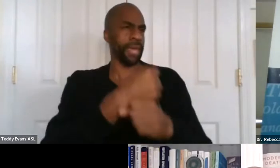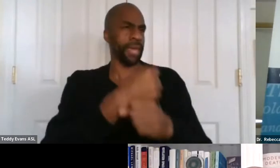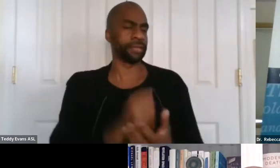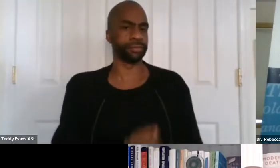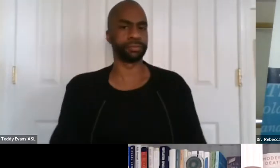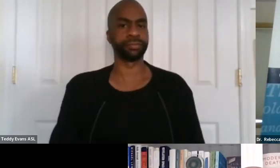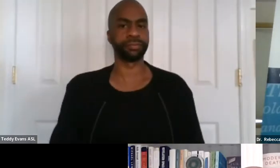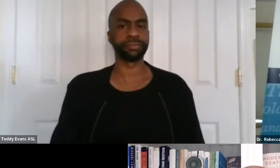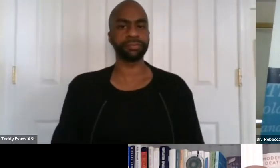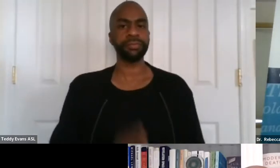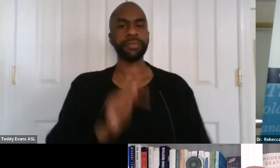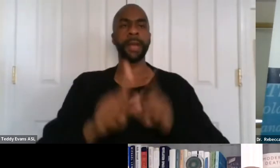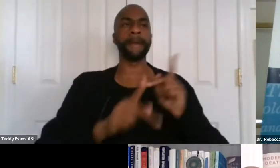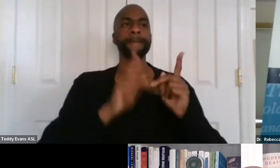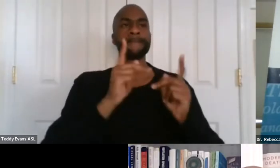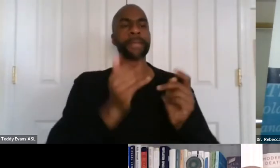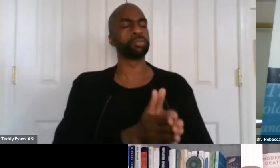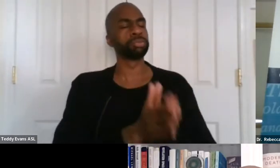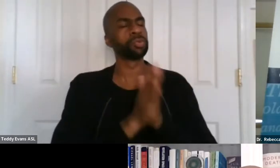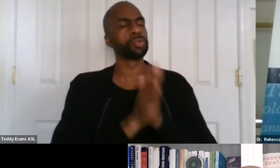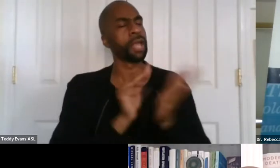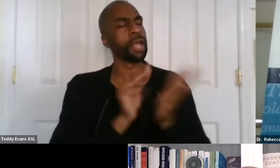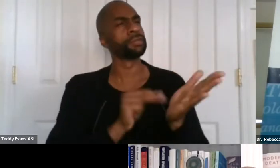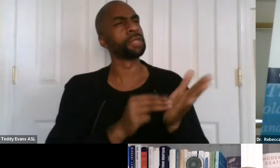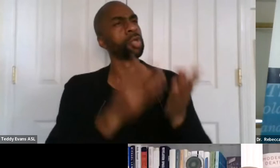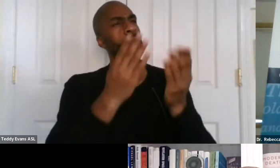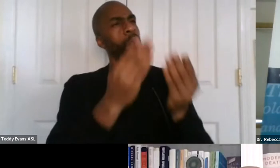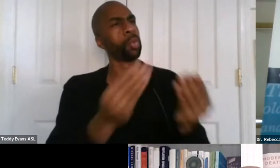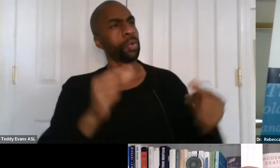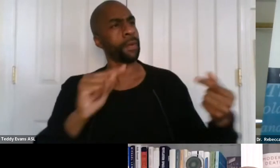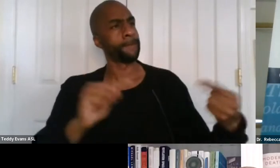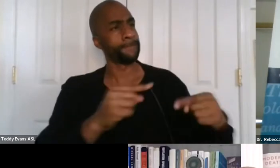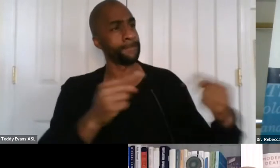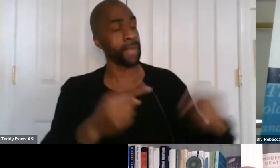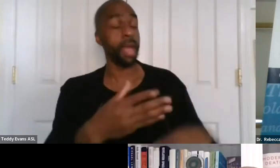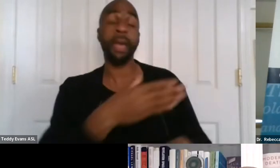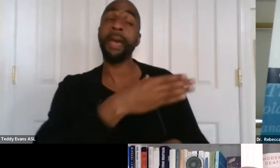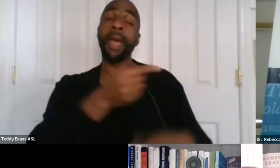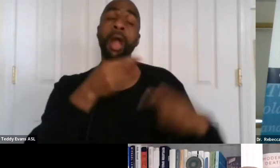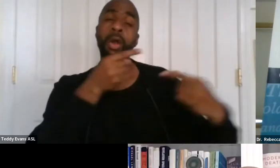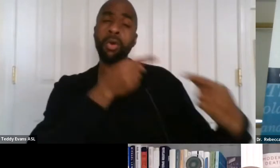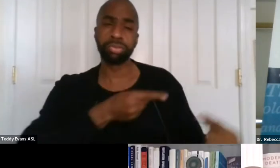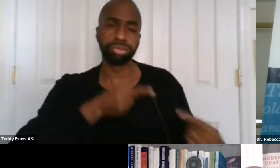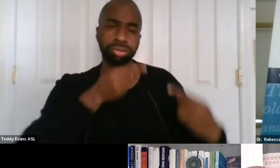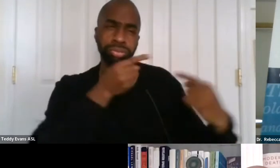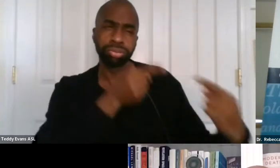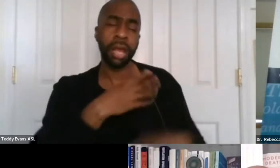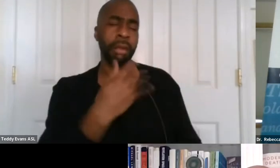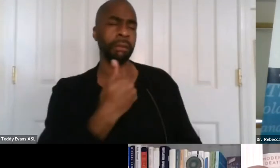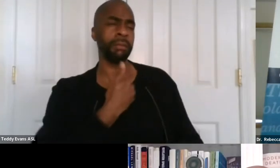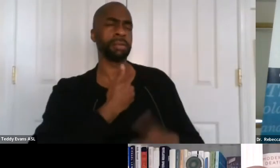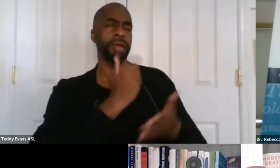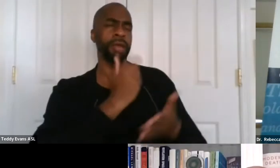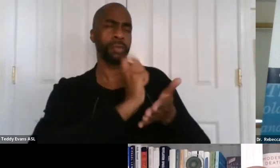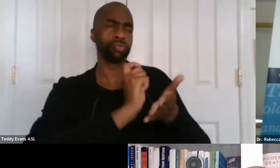people look to us to alleviate their pain, but also their suffering. Because I was writing a book on pain, and because pain is